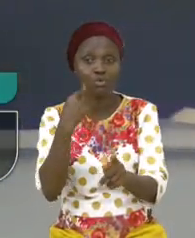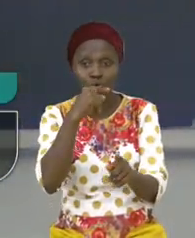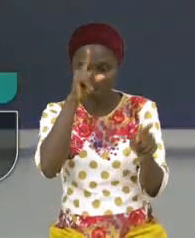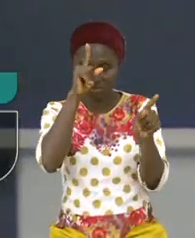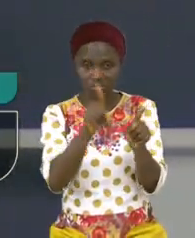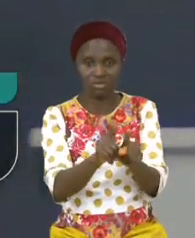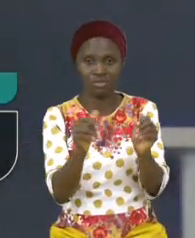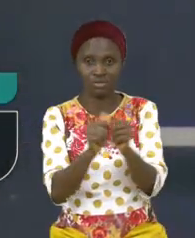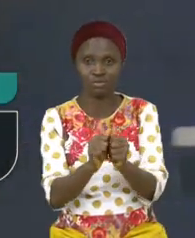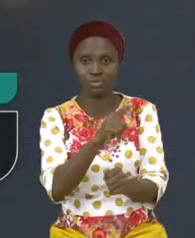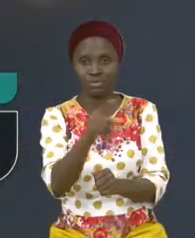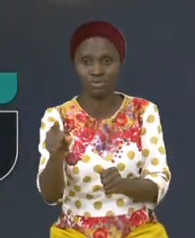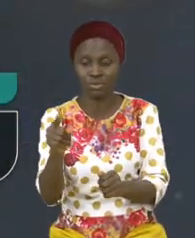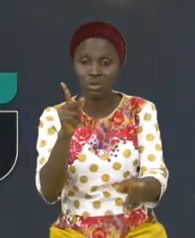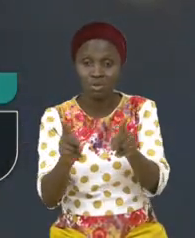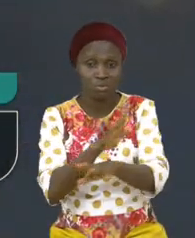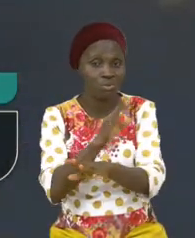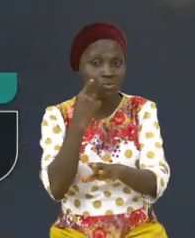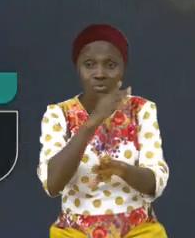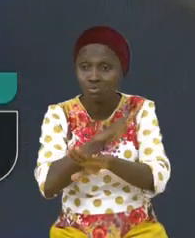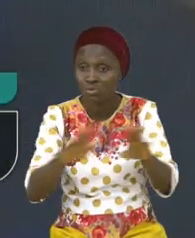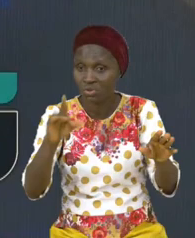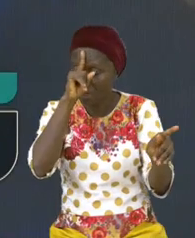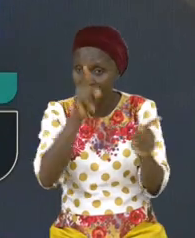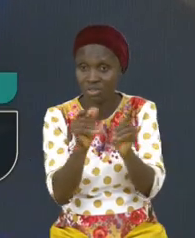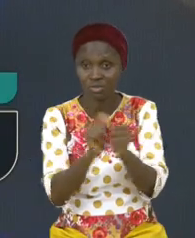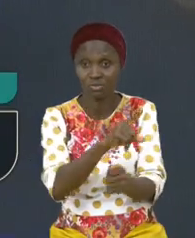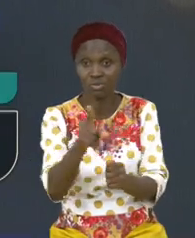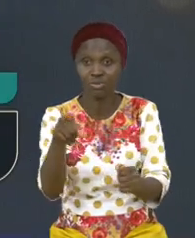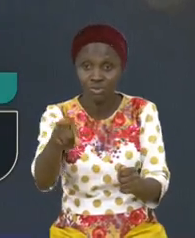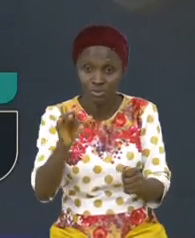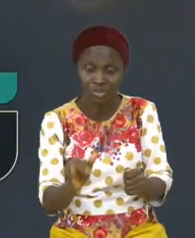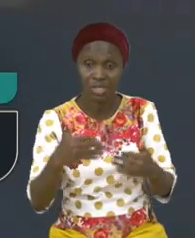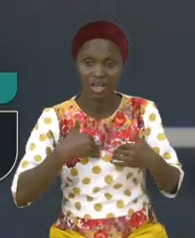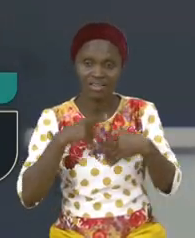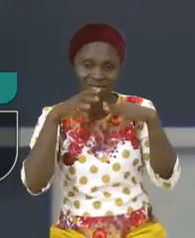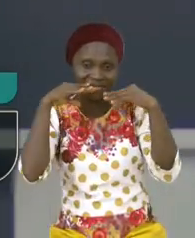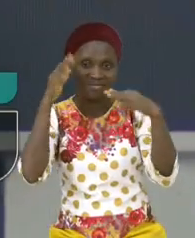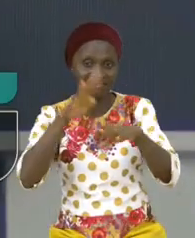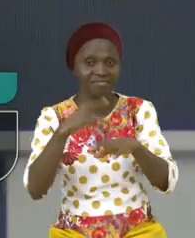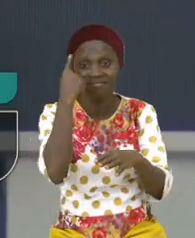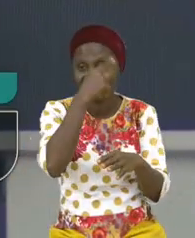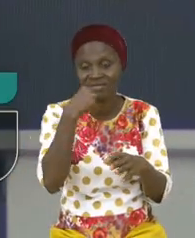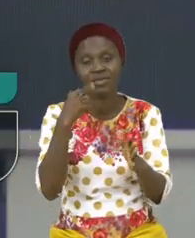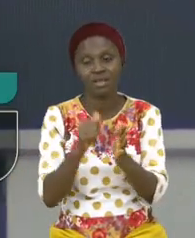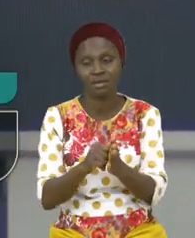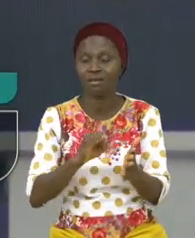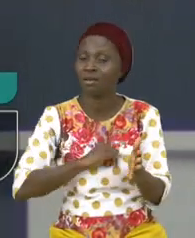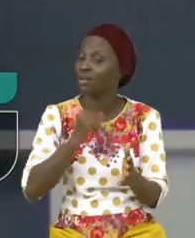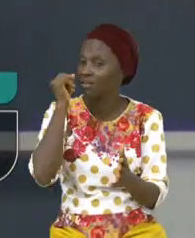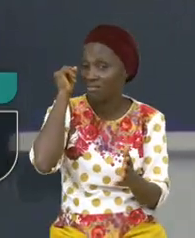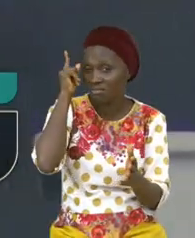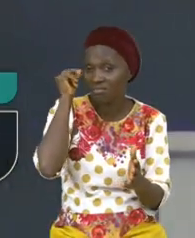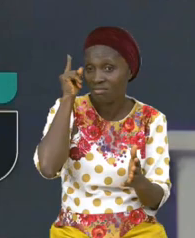attitude. The people who don't agree with you, you still have a smile on your face. You say, I understand. If I